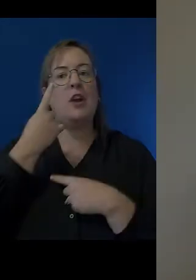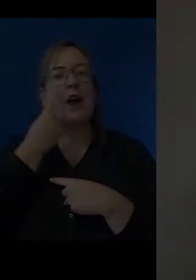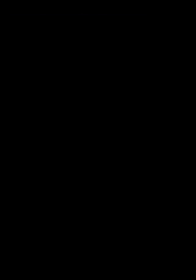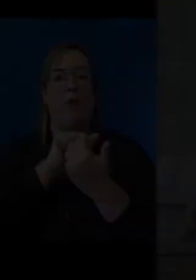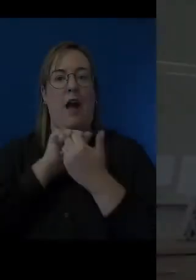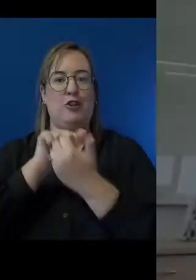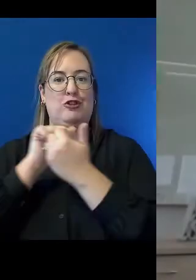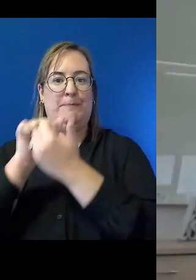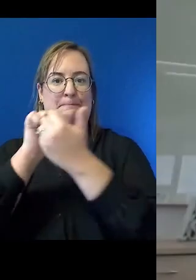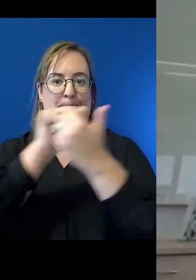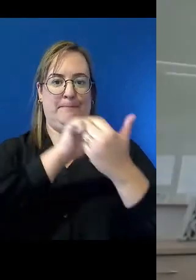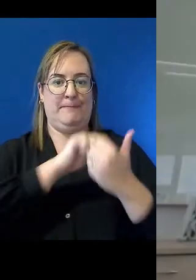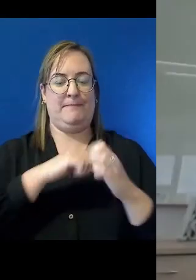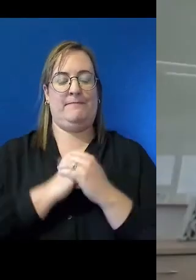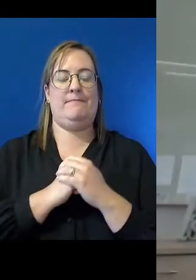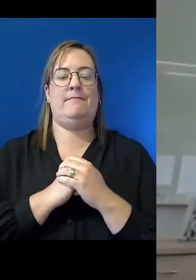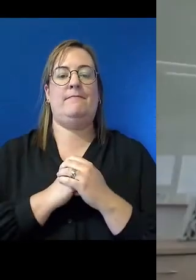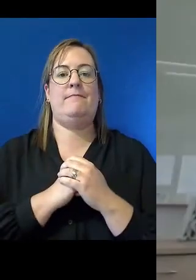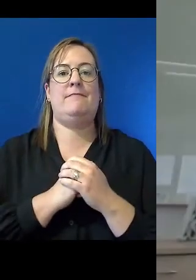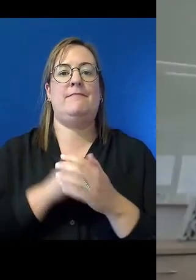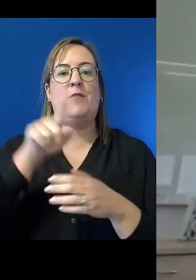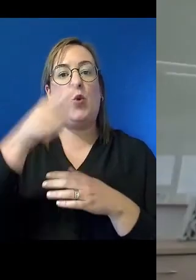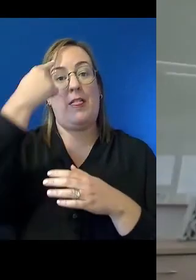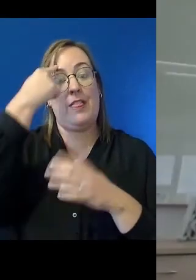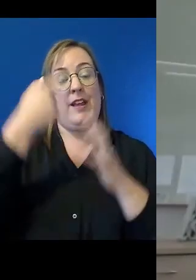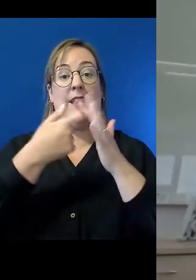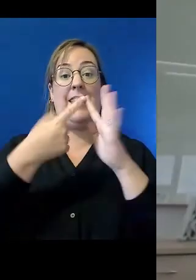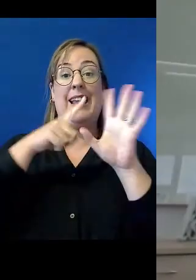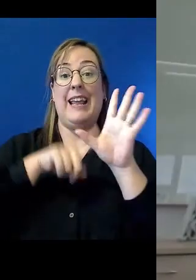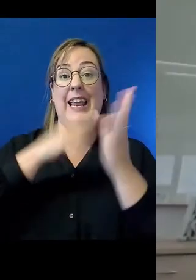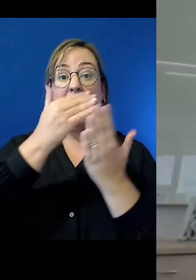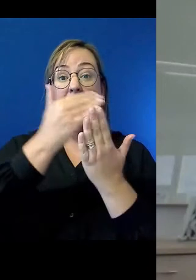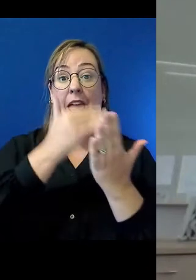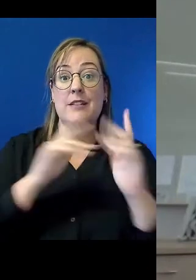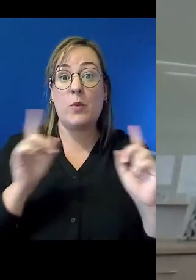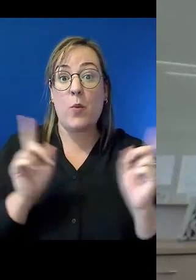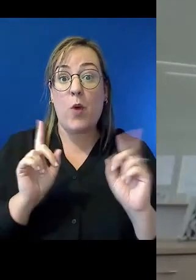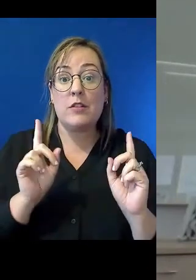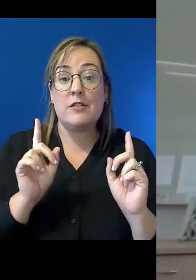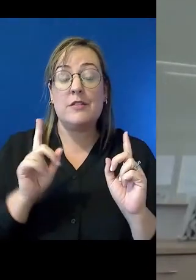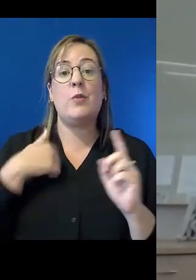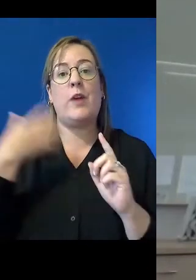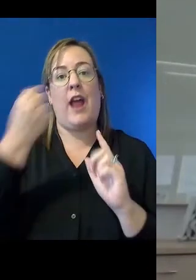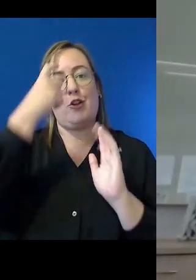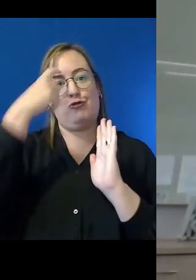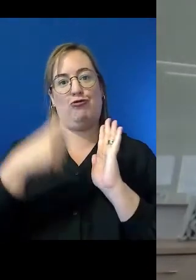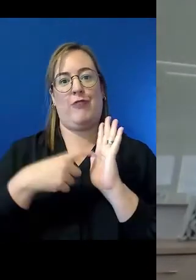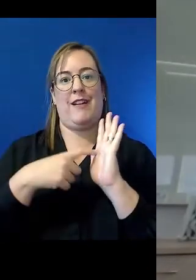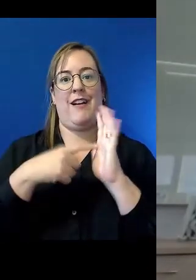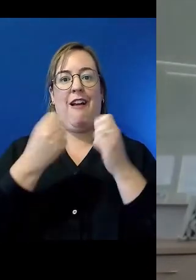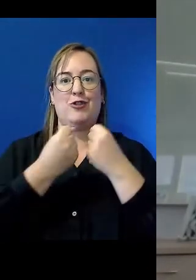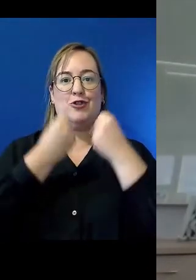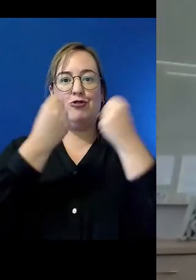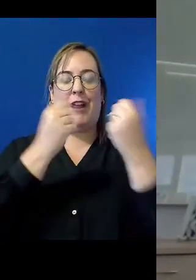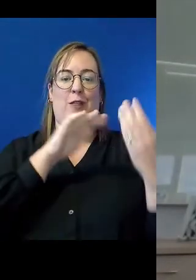partnerships were? Well, I think the key lessons was, to recognise the strengths of what community brings